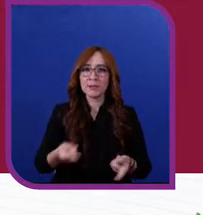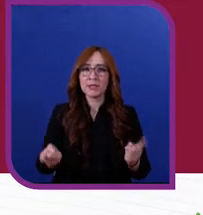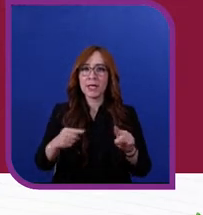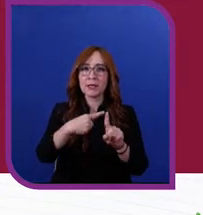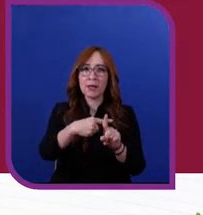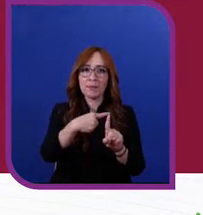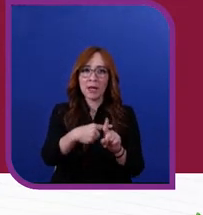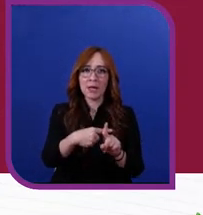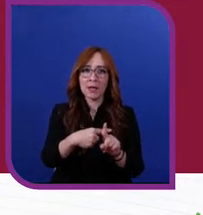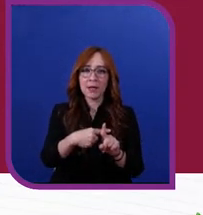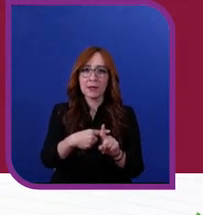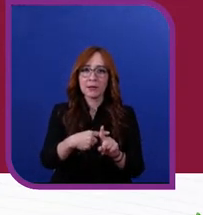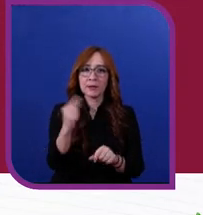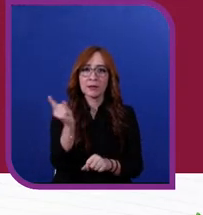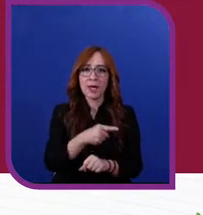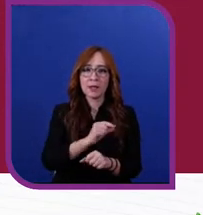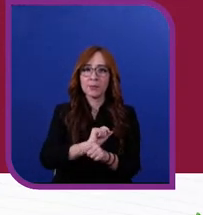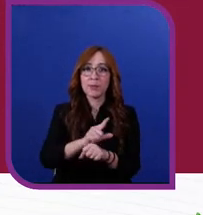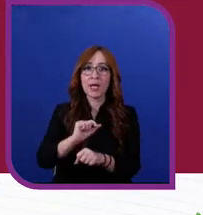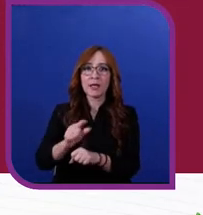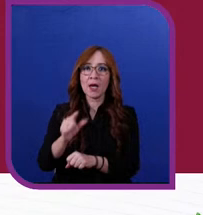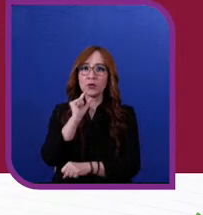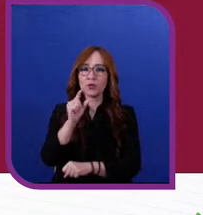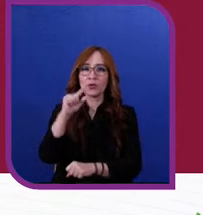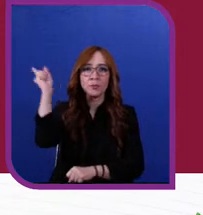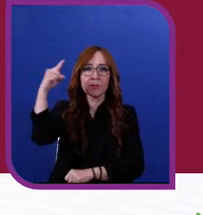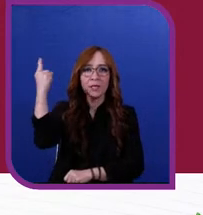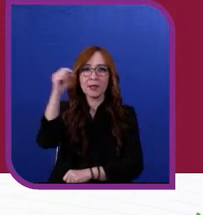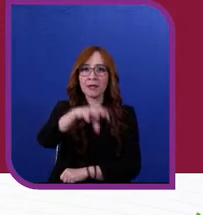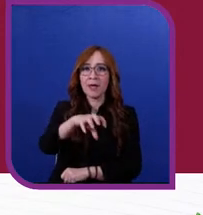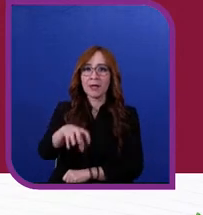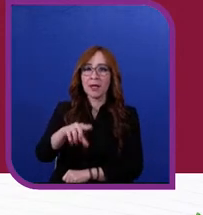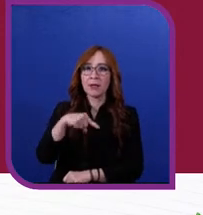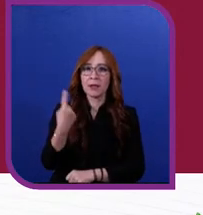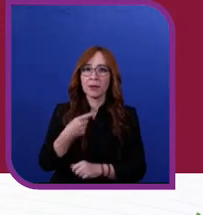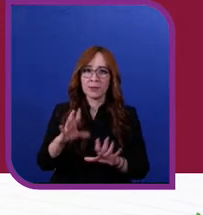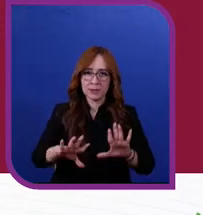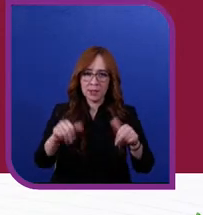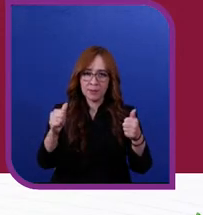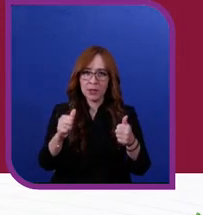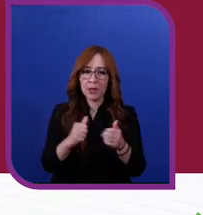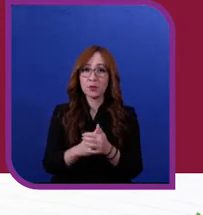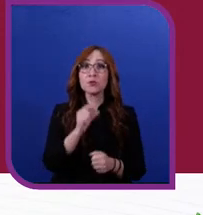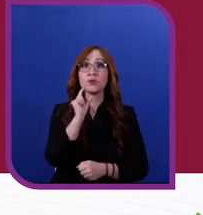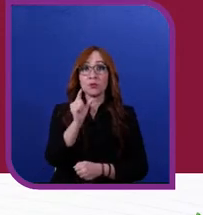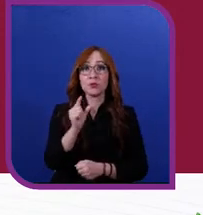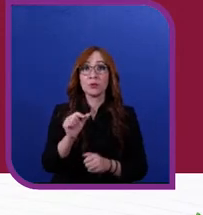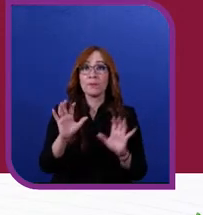Edge profile to the many municipalities in Indonesia next